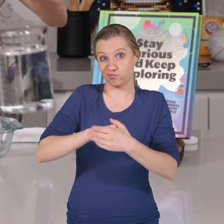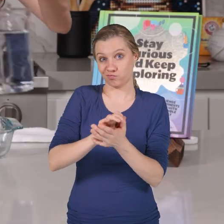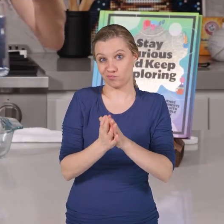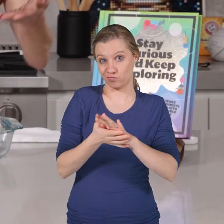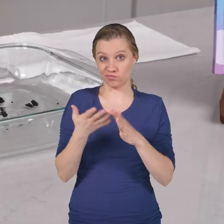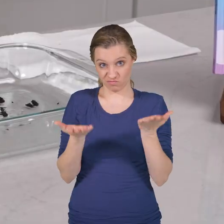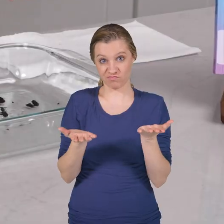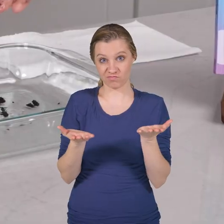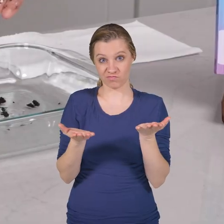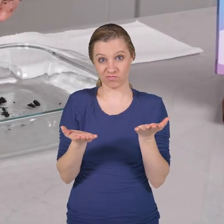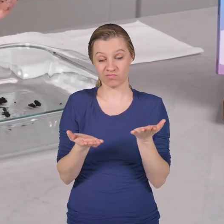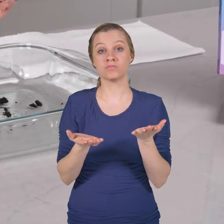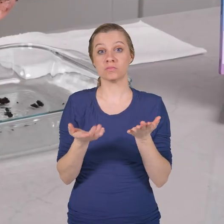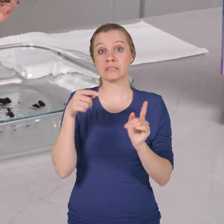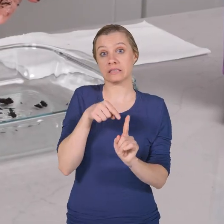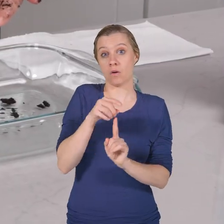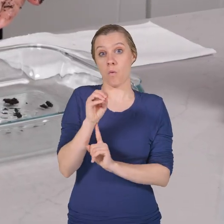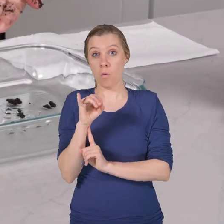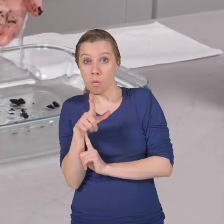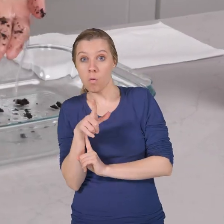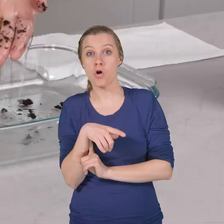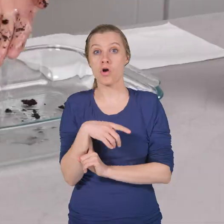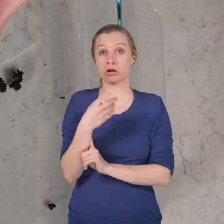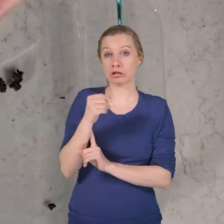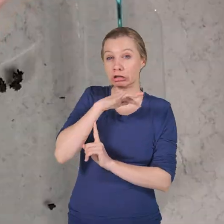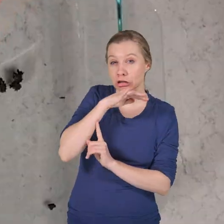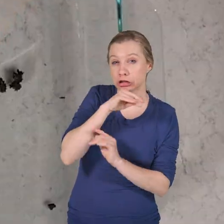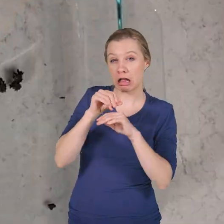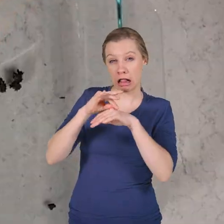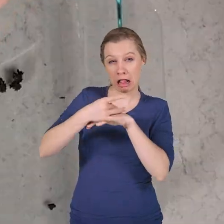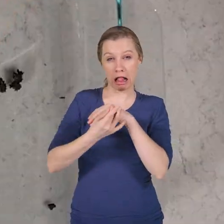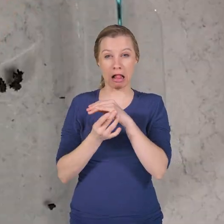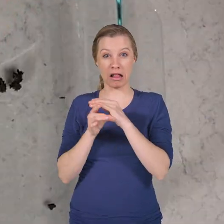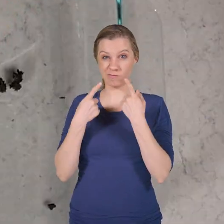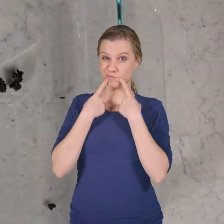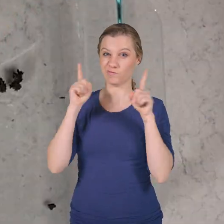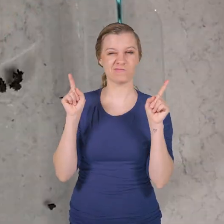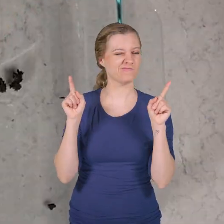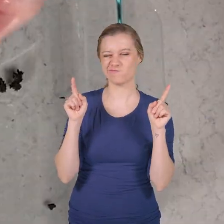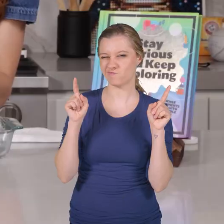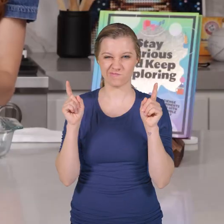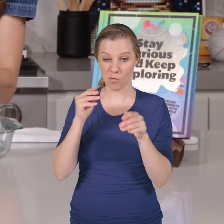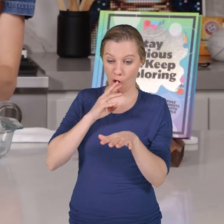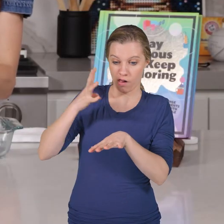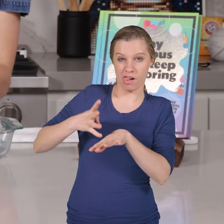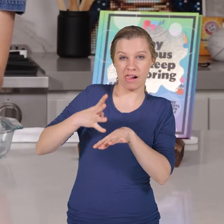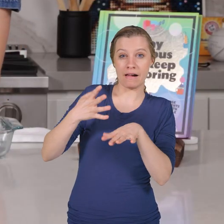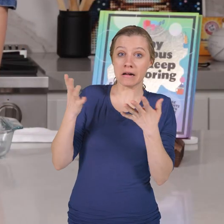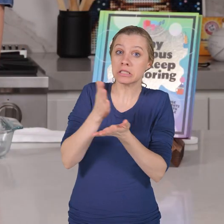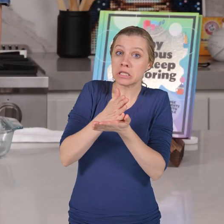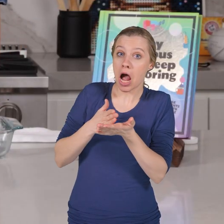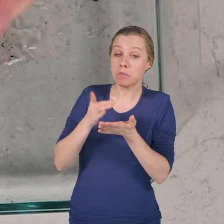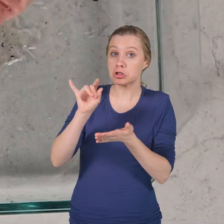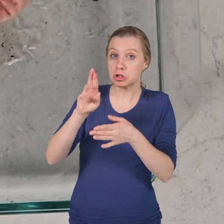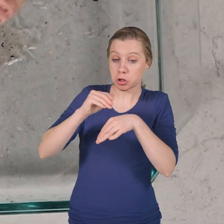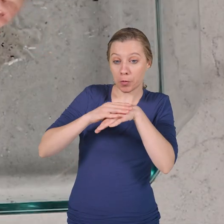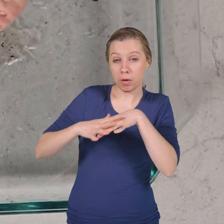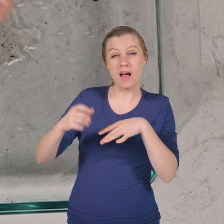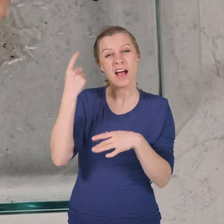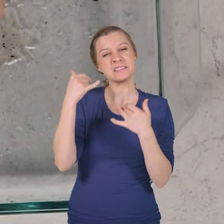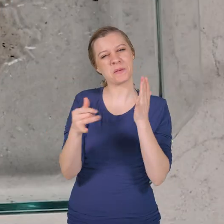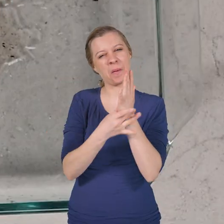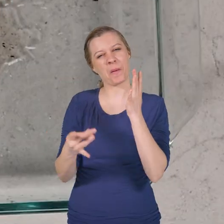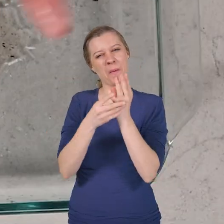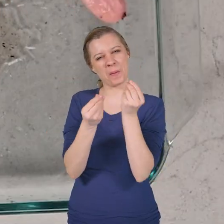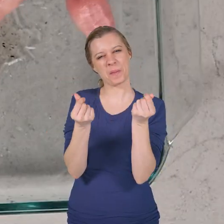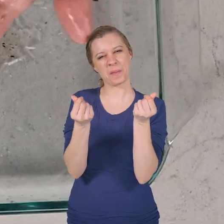just use water to wash our hands with this oil and dirt, it doesn't work very well. It might get some of the dirt off, but my hands are